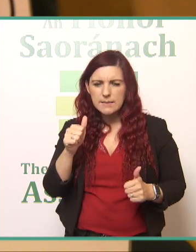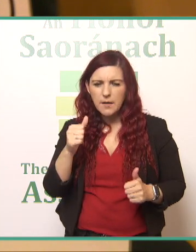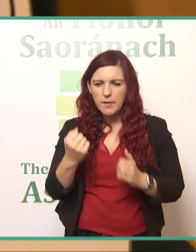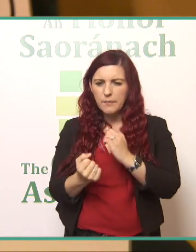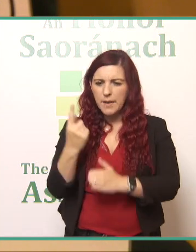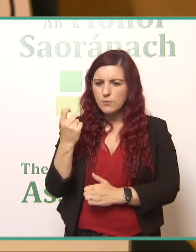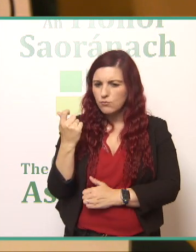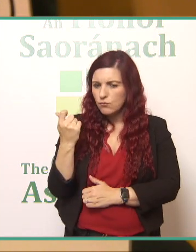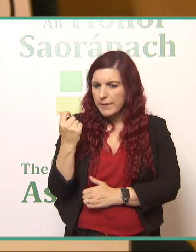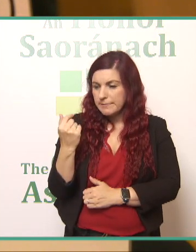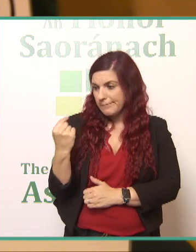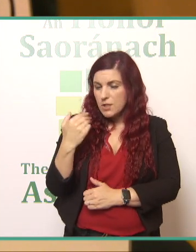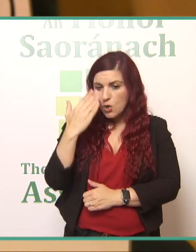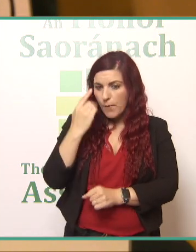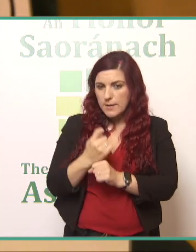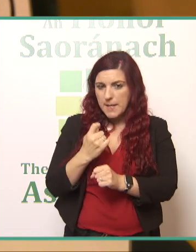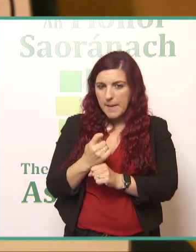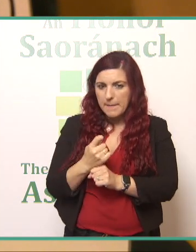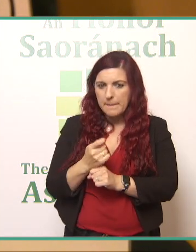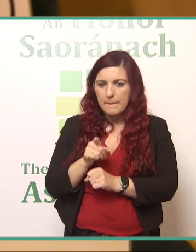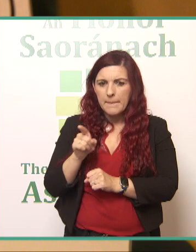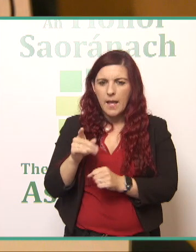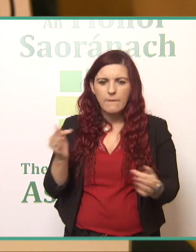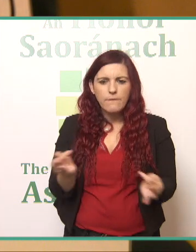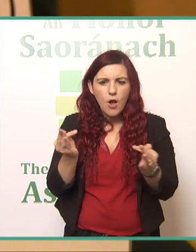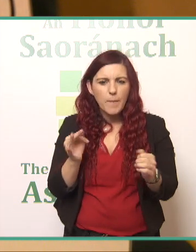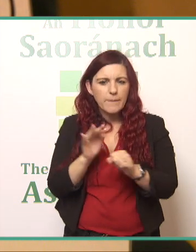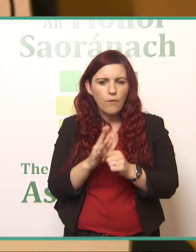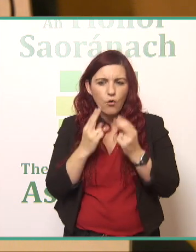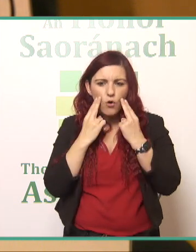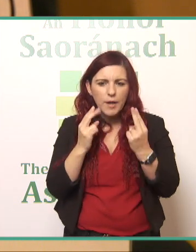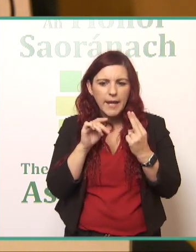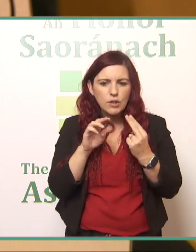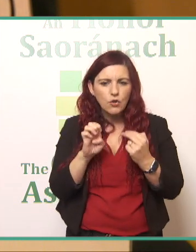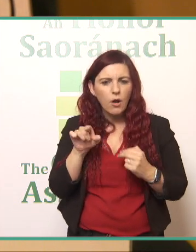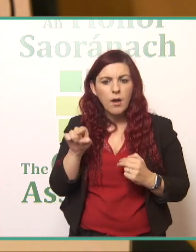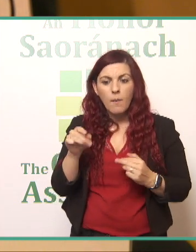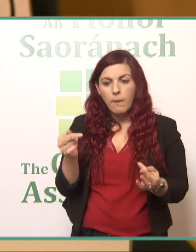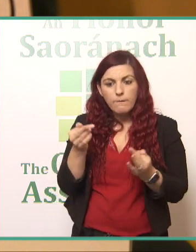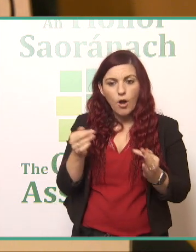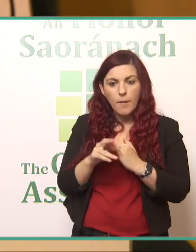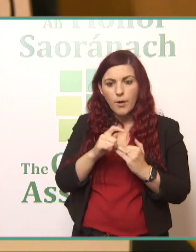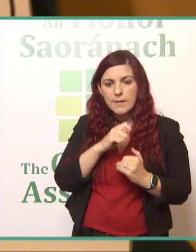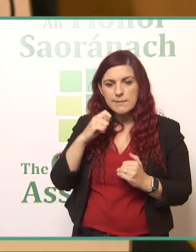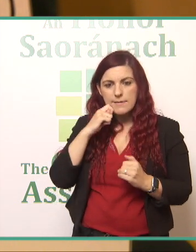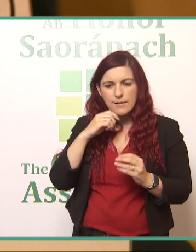event recently during the summer, Farming for Nature, and the farmer there told me that the soil